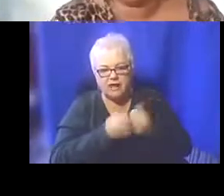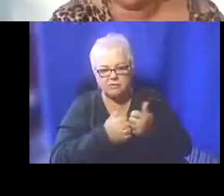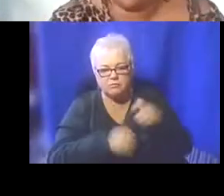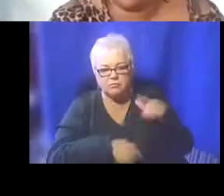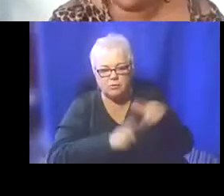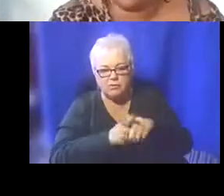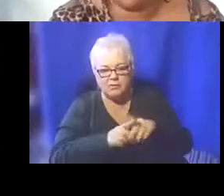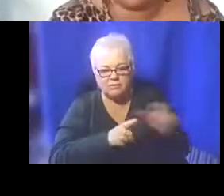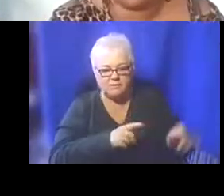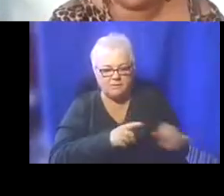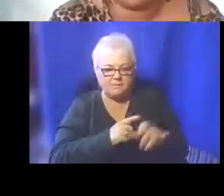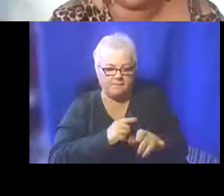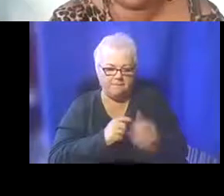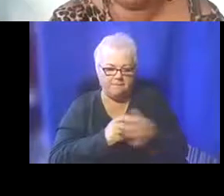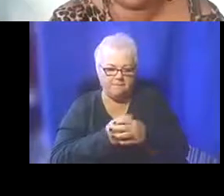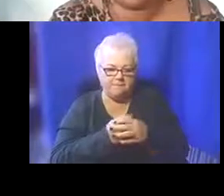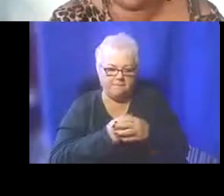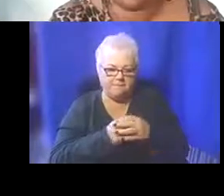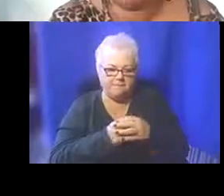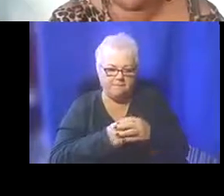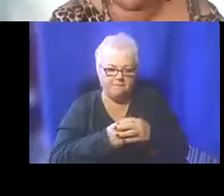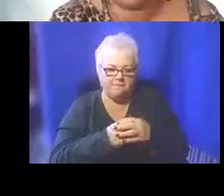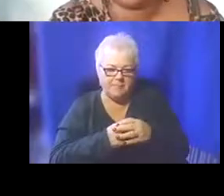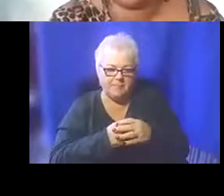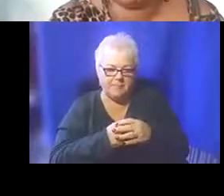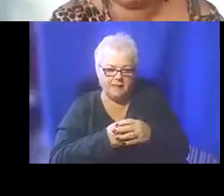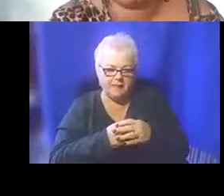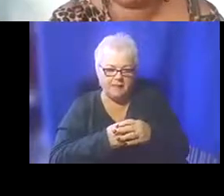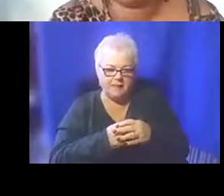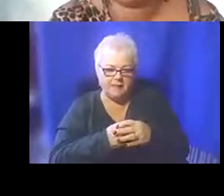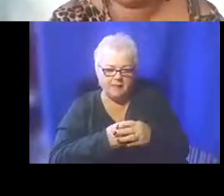well. And I think I missed a comment.